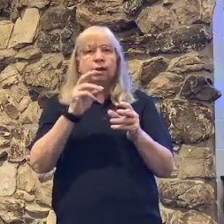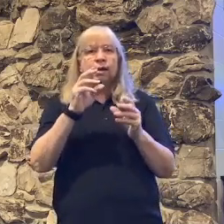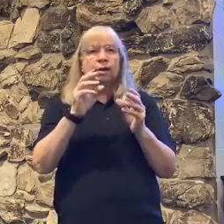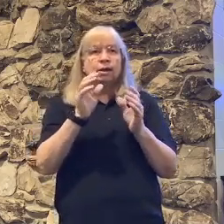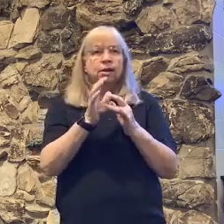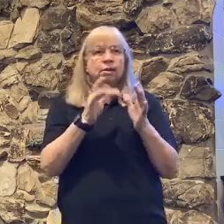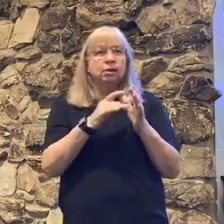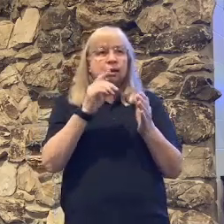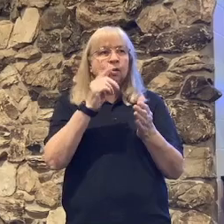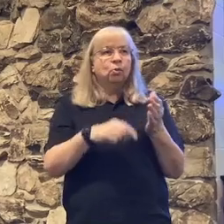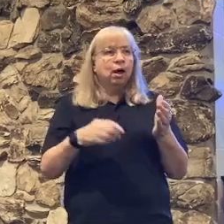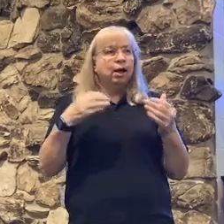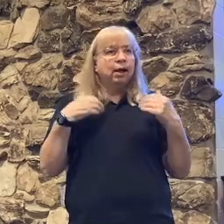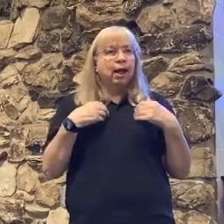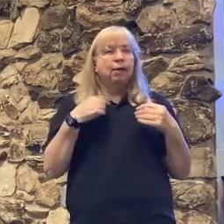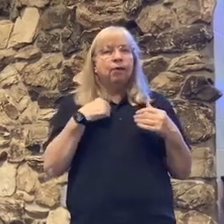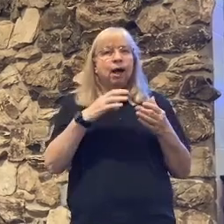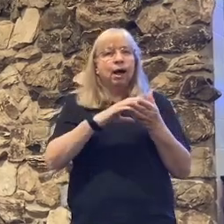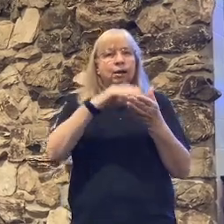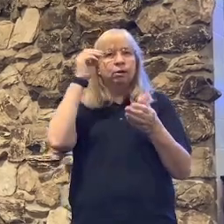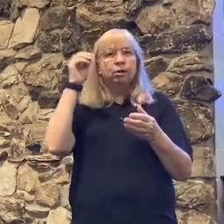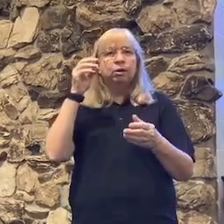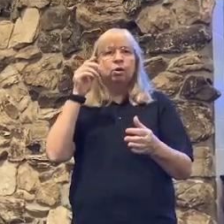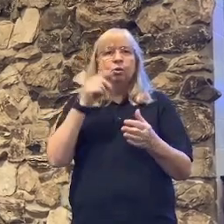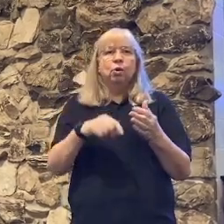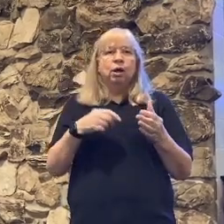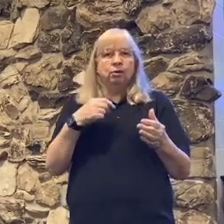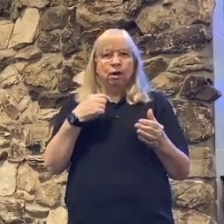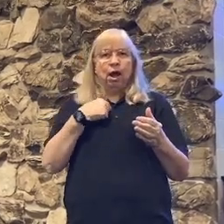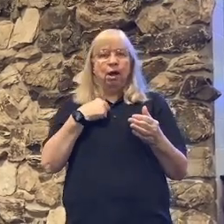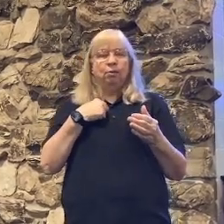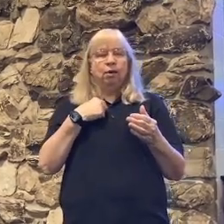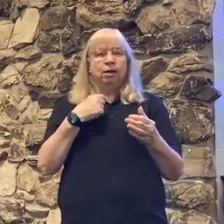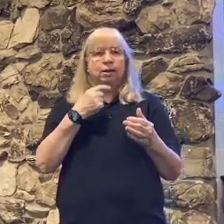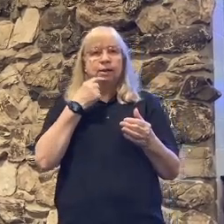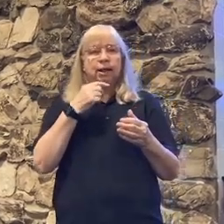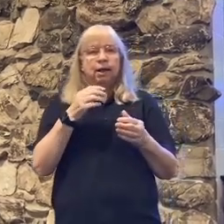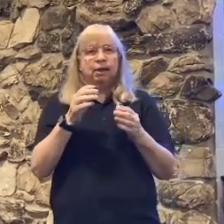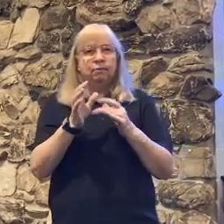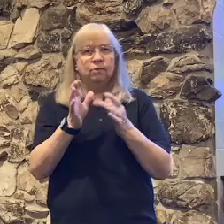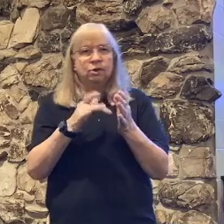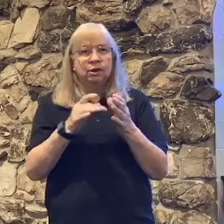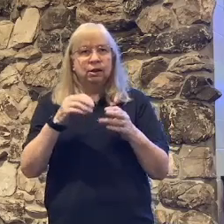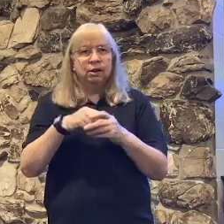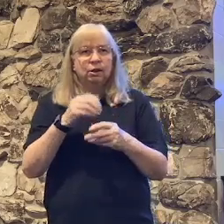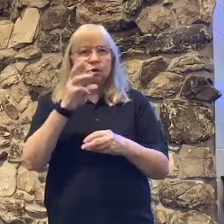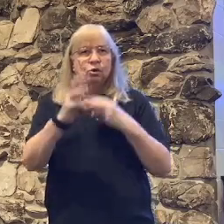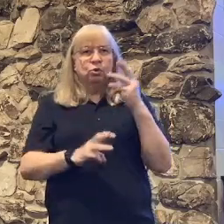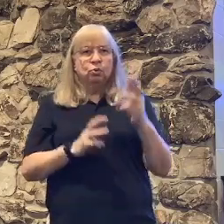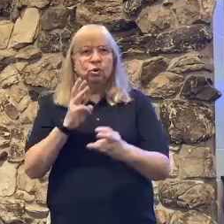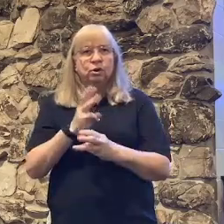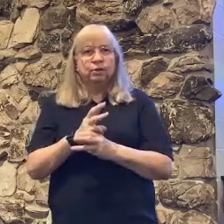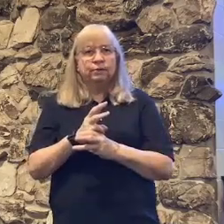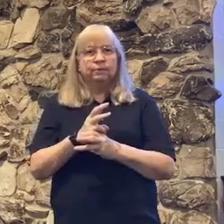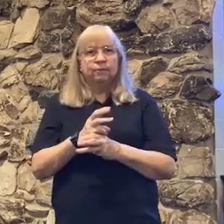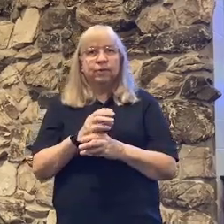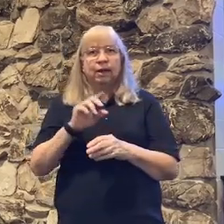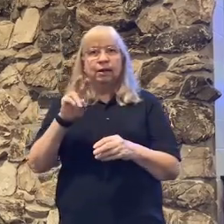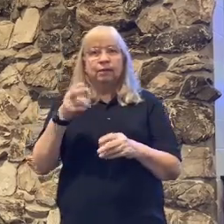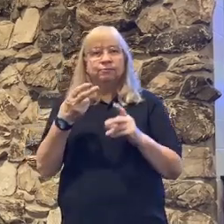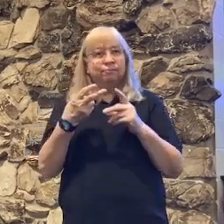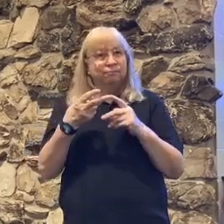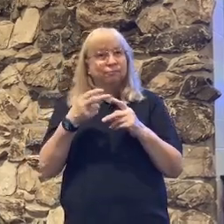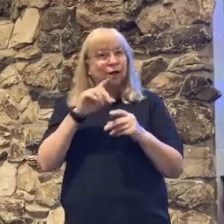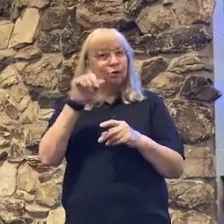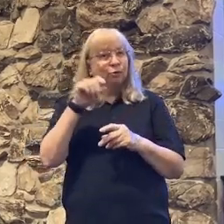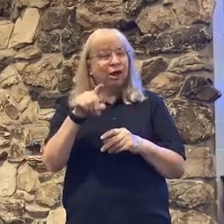learned? What do I want to emulate of Jesus into the world? And then the second question that I would